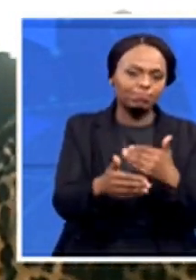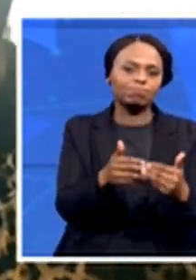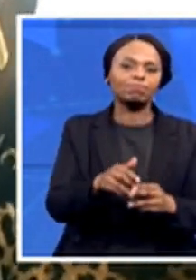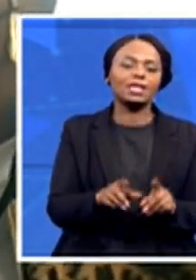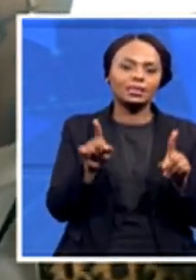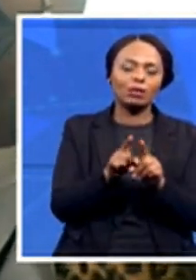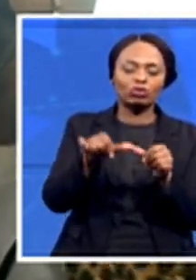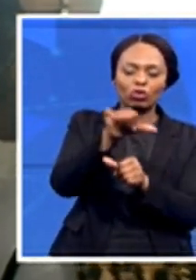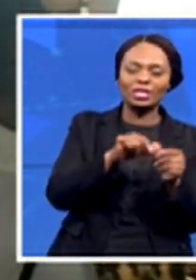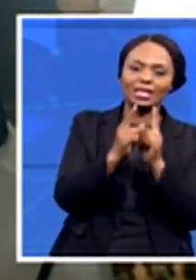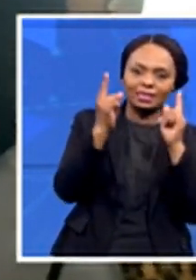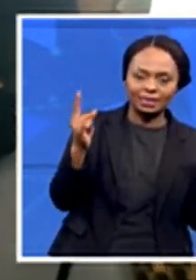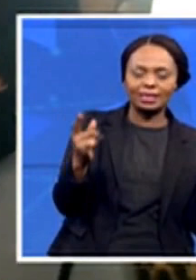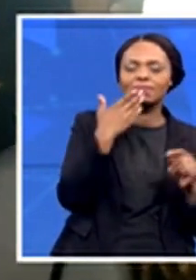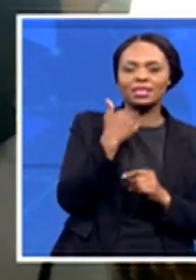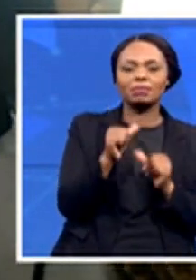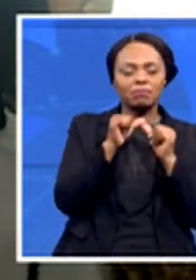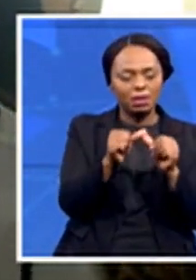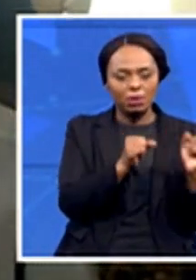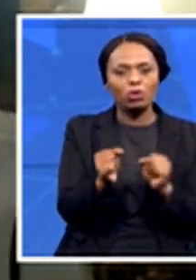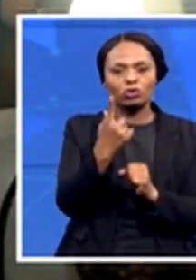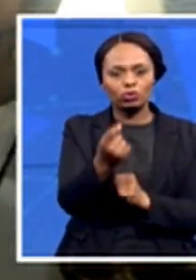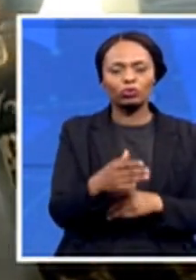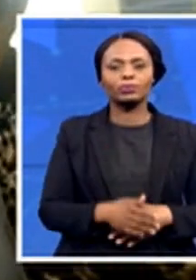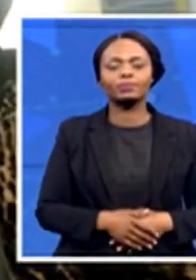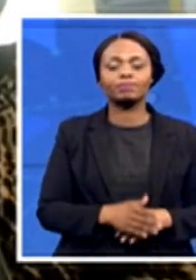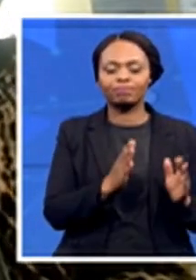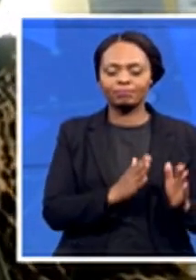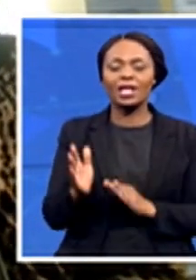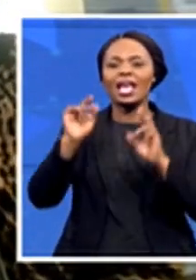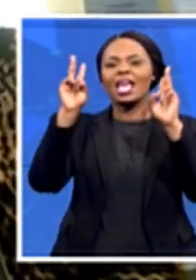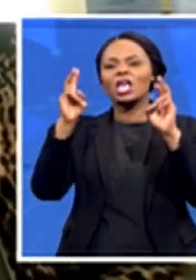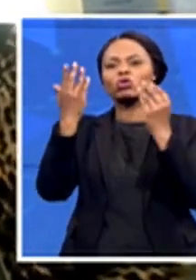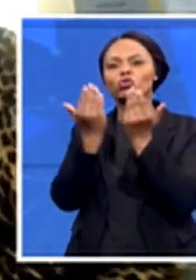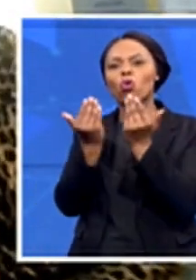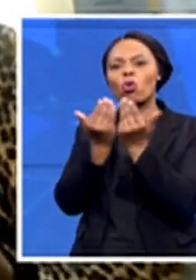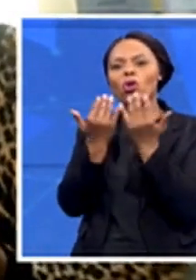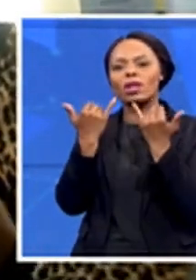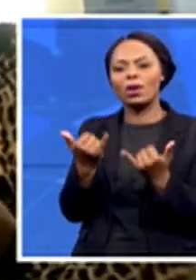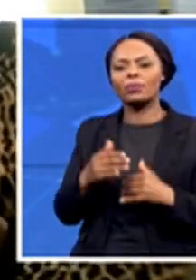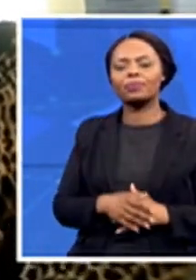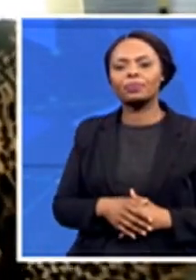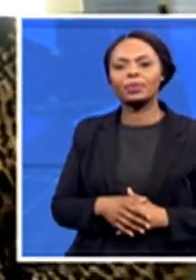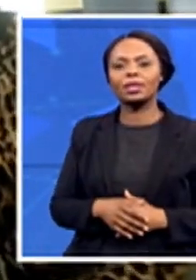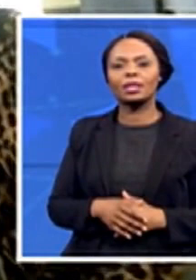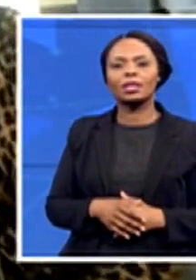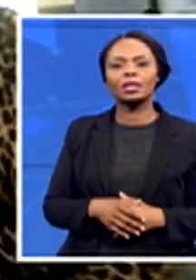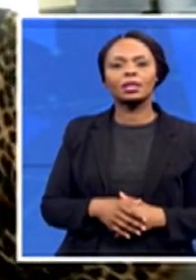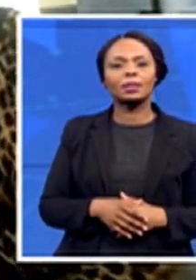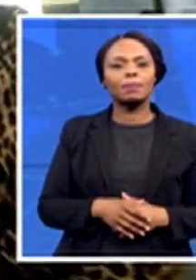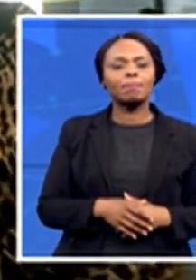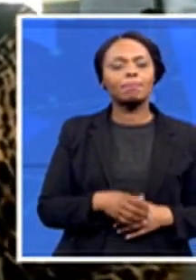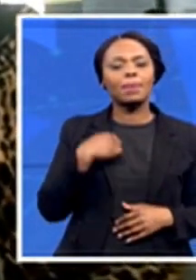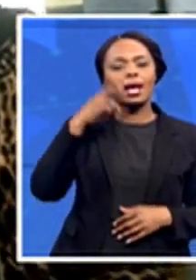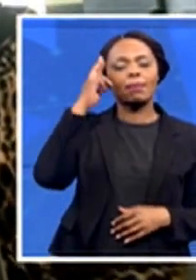Coming to schools, a number of schools, I remember 2 weeks back it was about 89 schools had confirmed cases